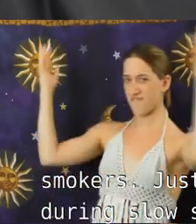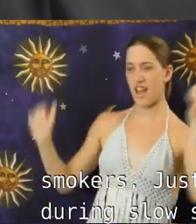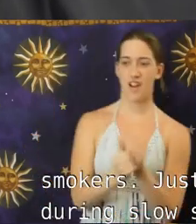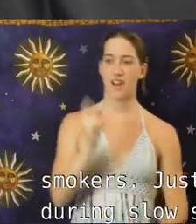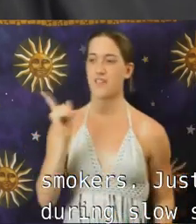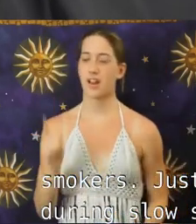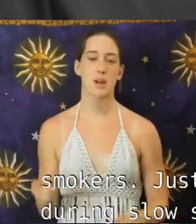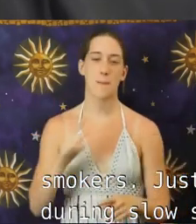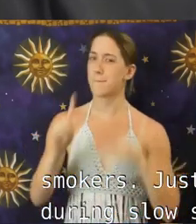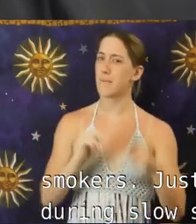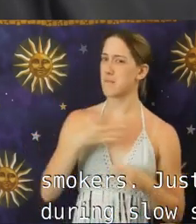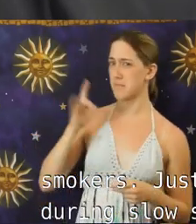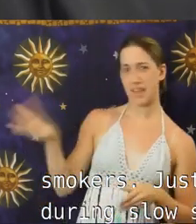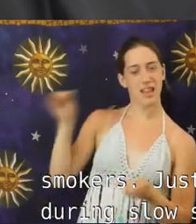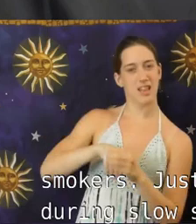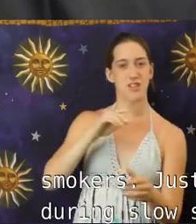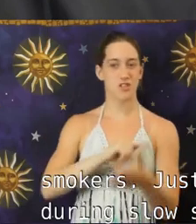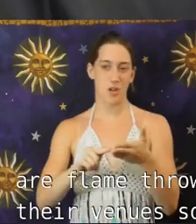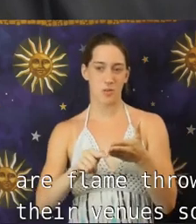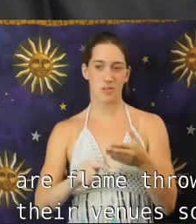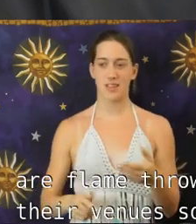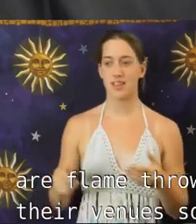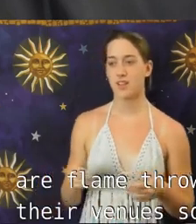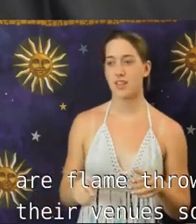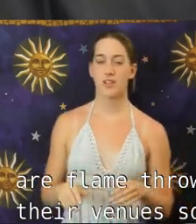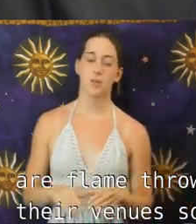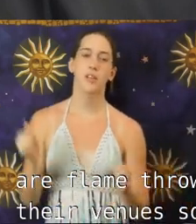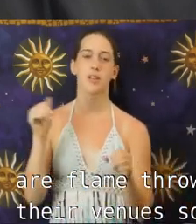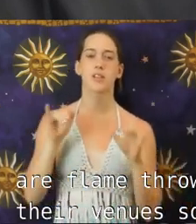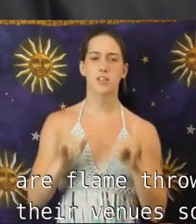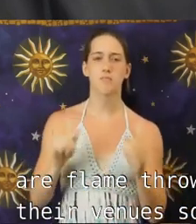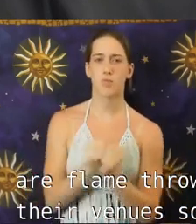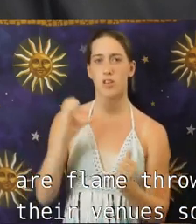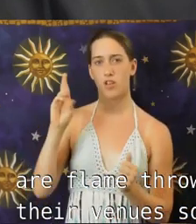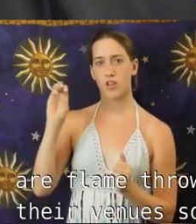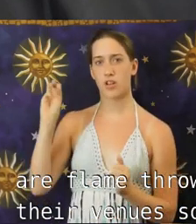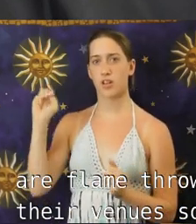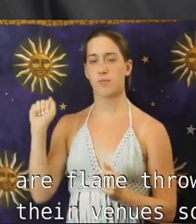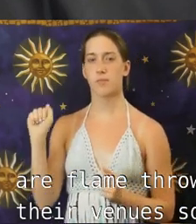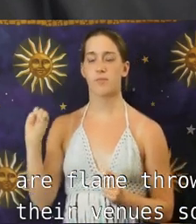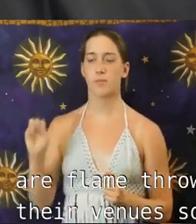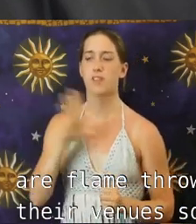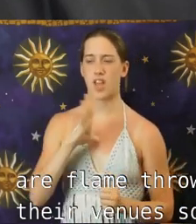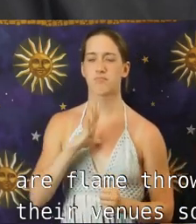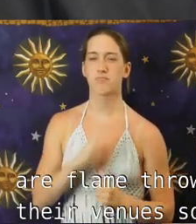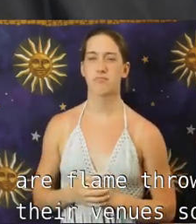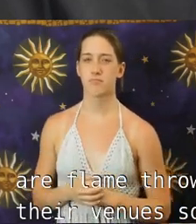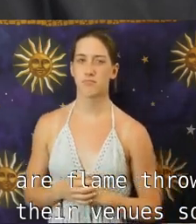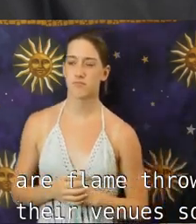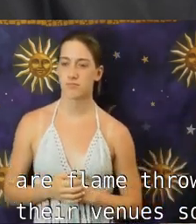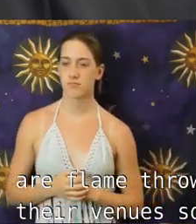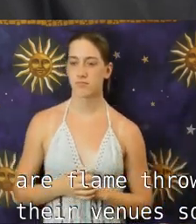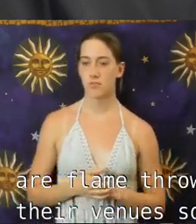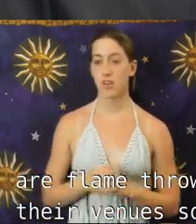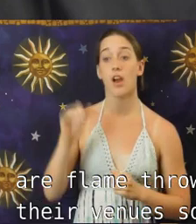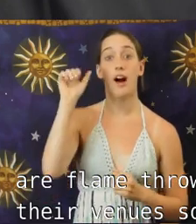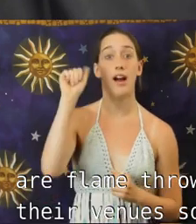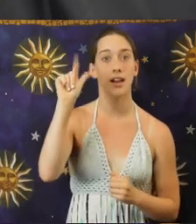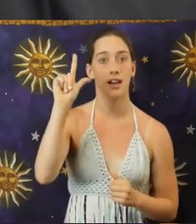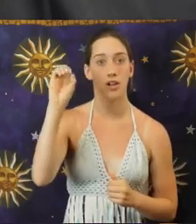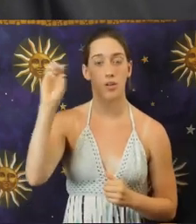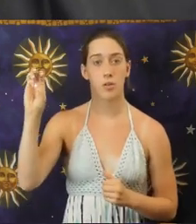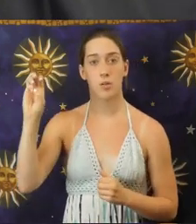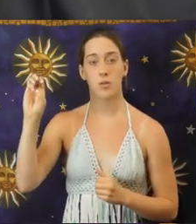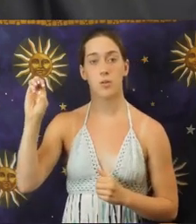And aerosols mixed with lighters are flamethrowers, and people don't want flamethrowers in their venue, so just stick with the cream. It's